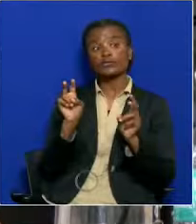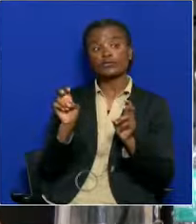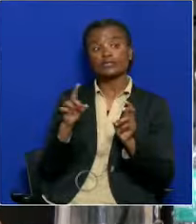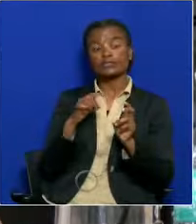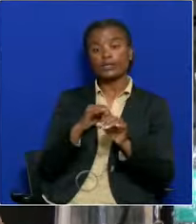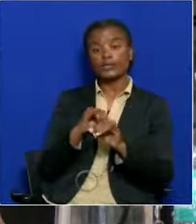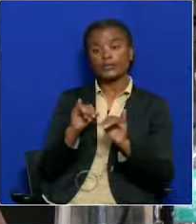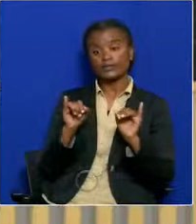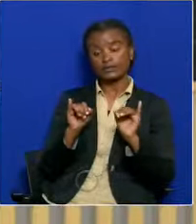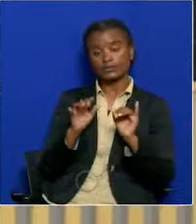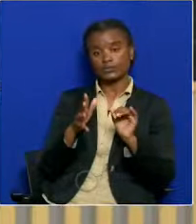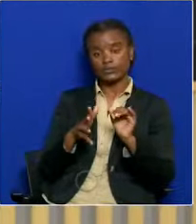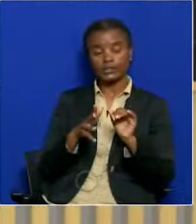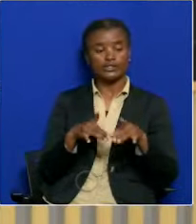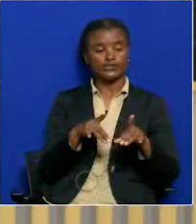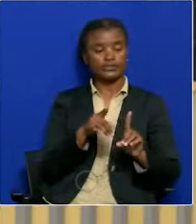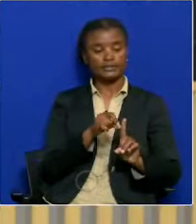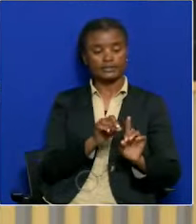Chair.